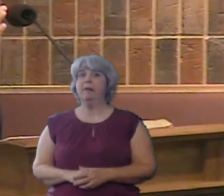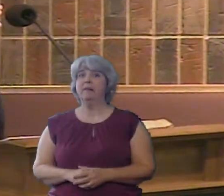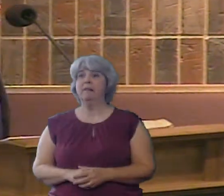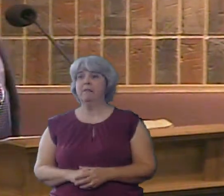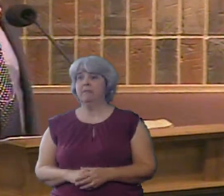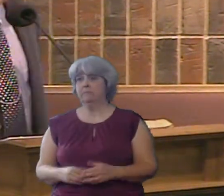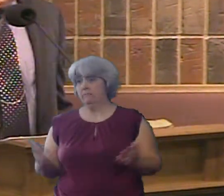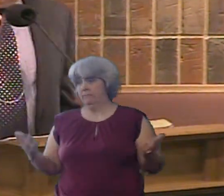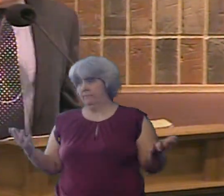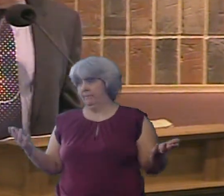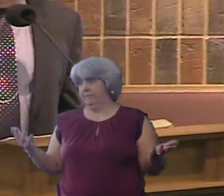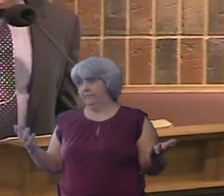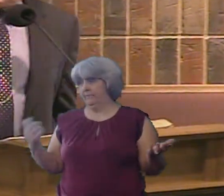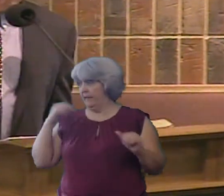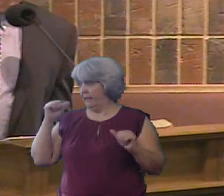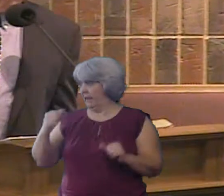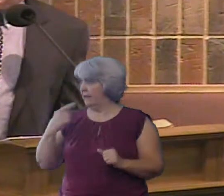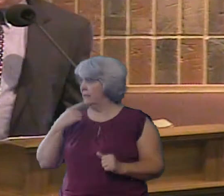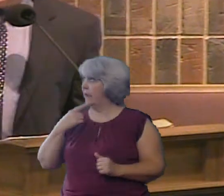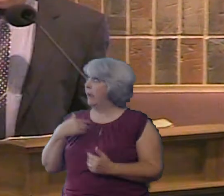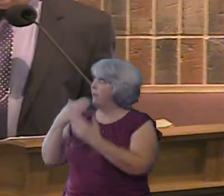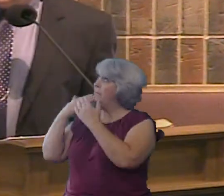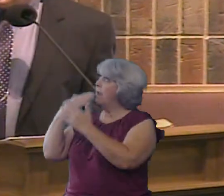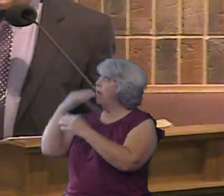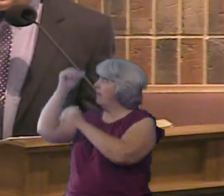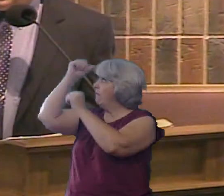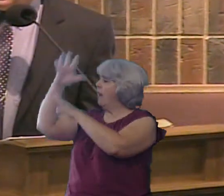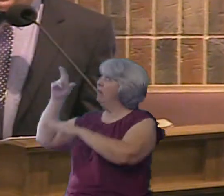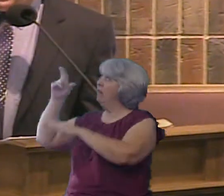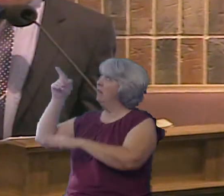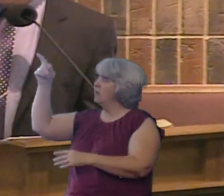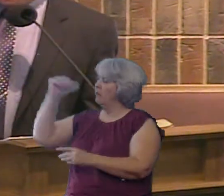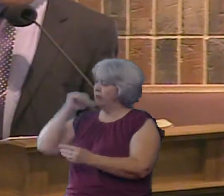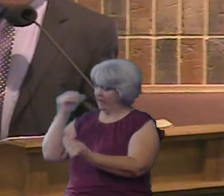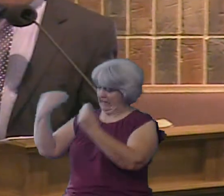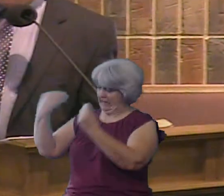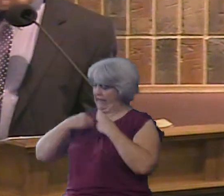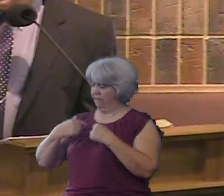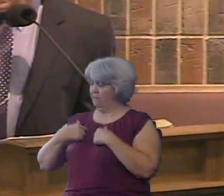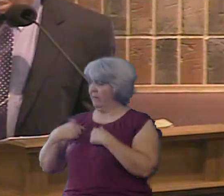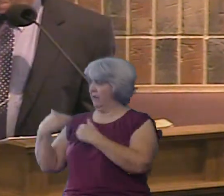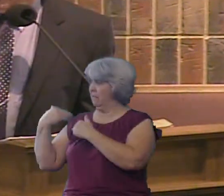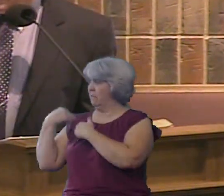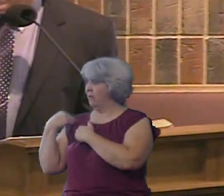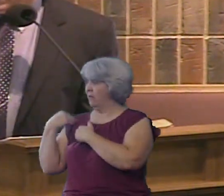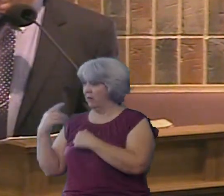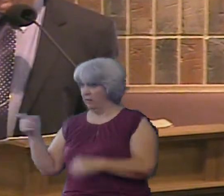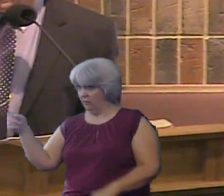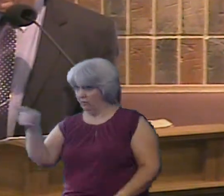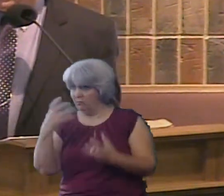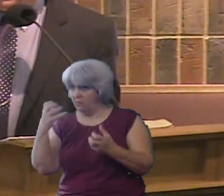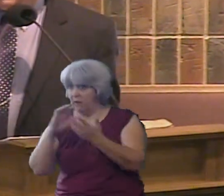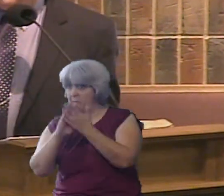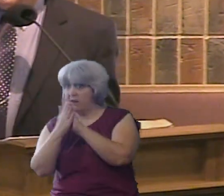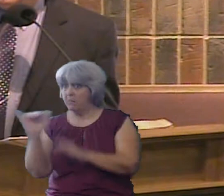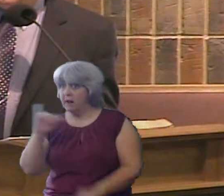thankful, Father, that you have not laid on me some of the burdens that others have had. How would you like to live Job's life?